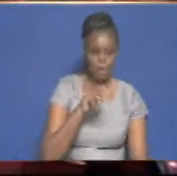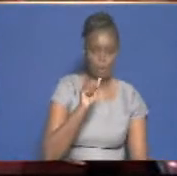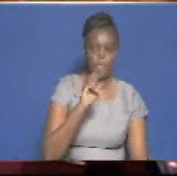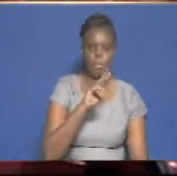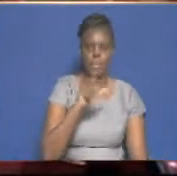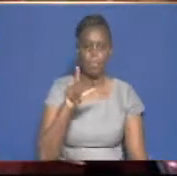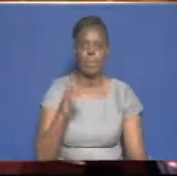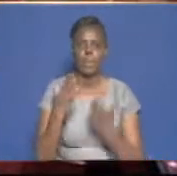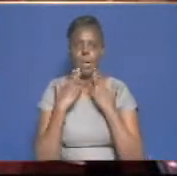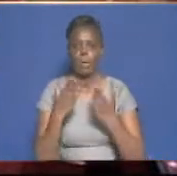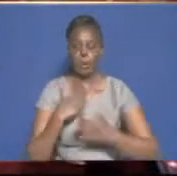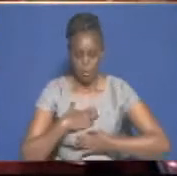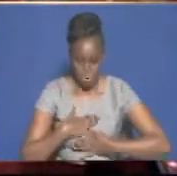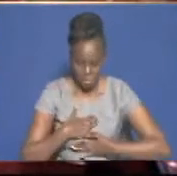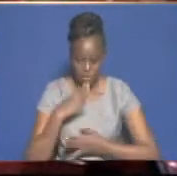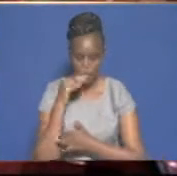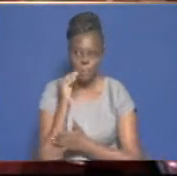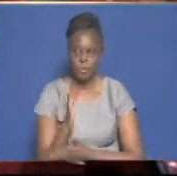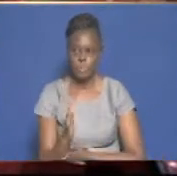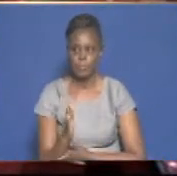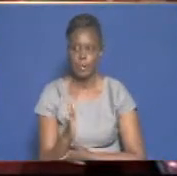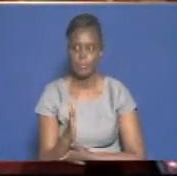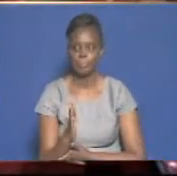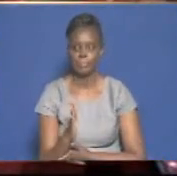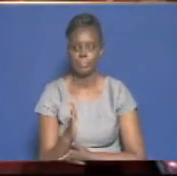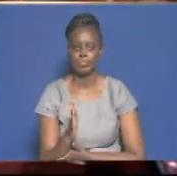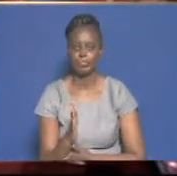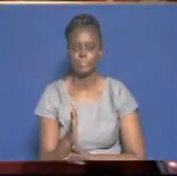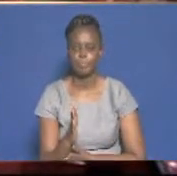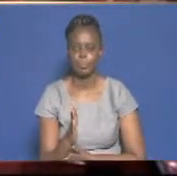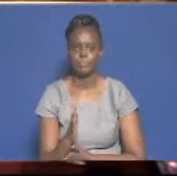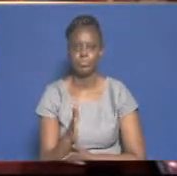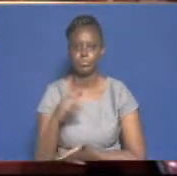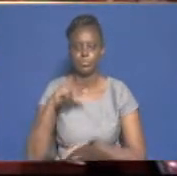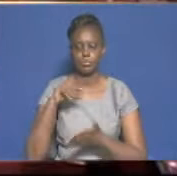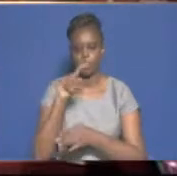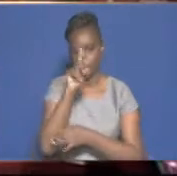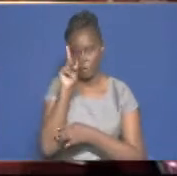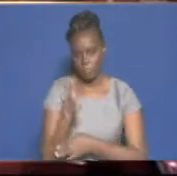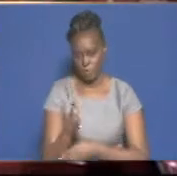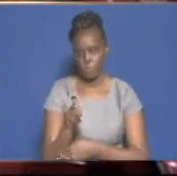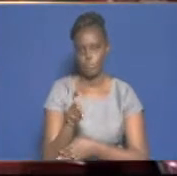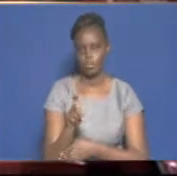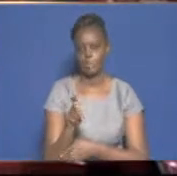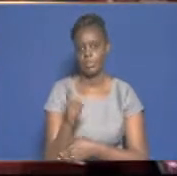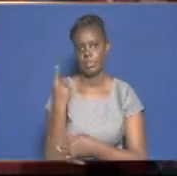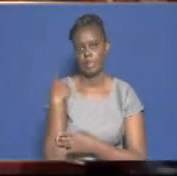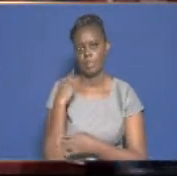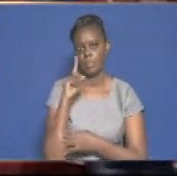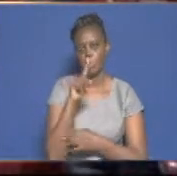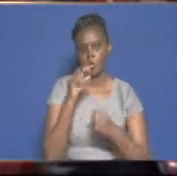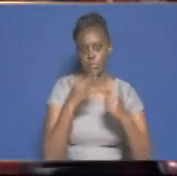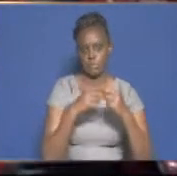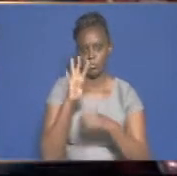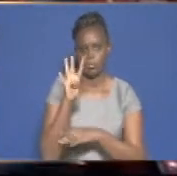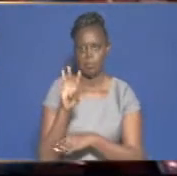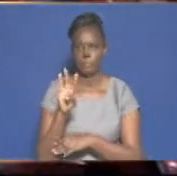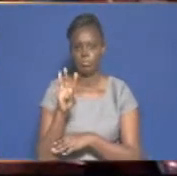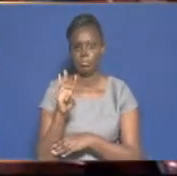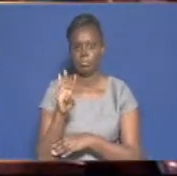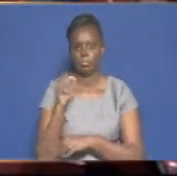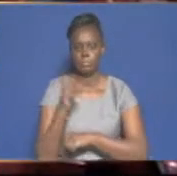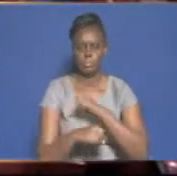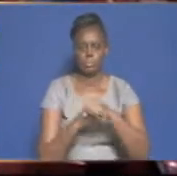Thank you, Mr. Speaker. Mr. Speaker, I rise to ask question number 184 of